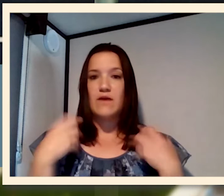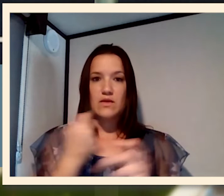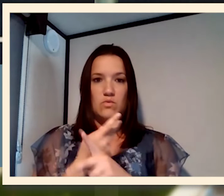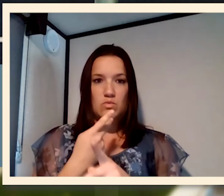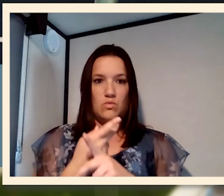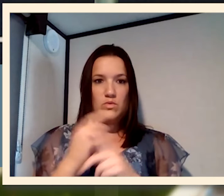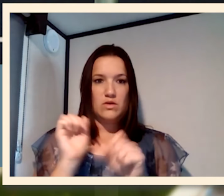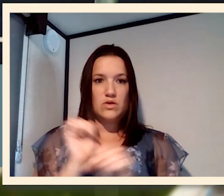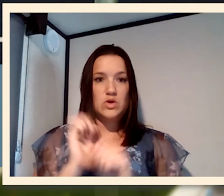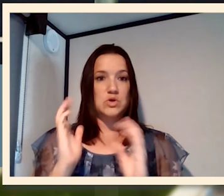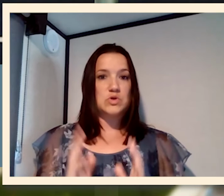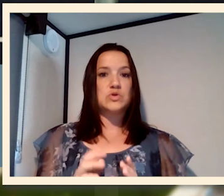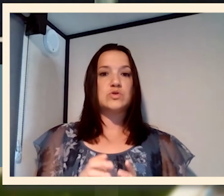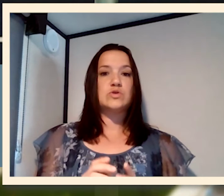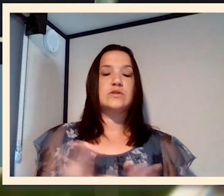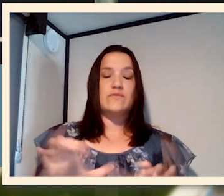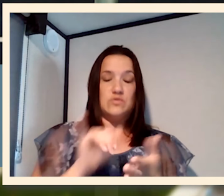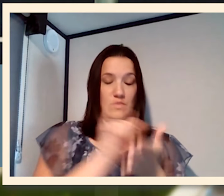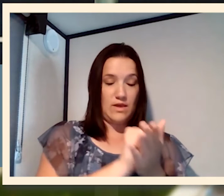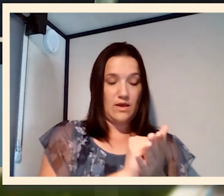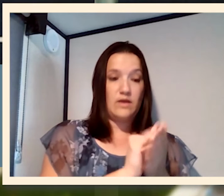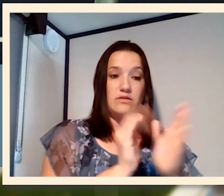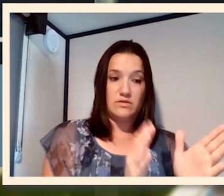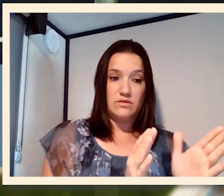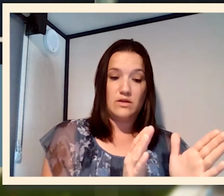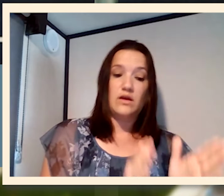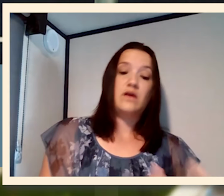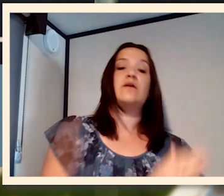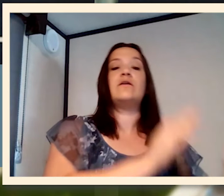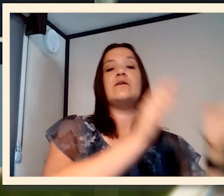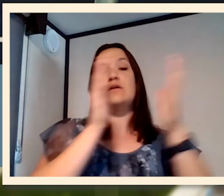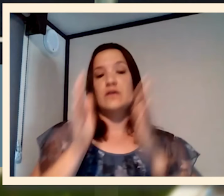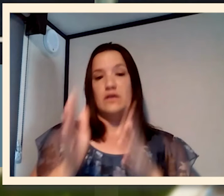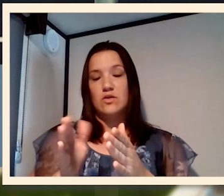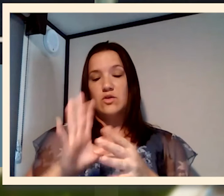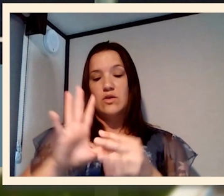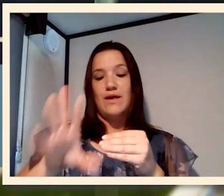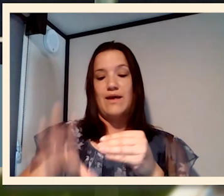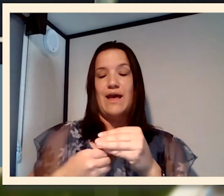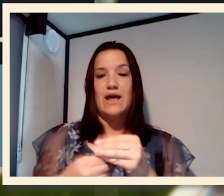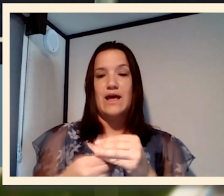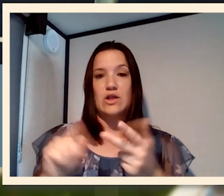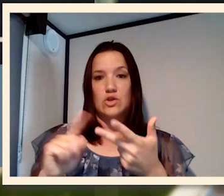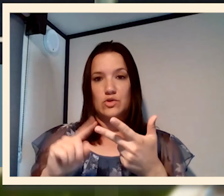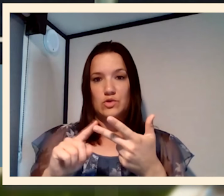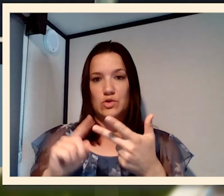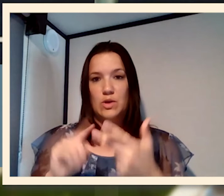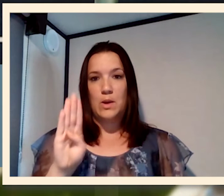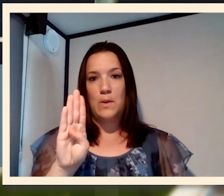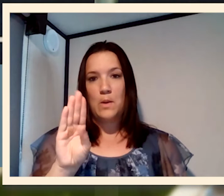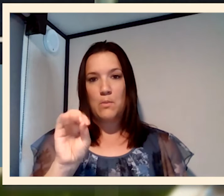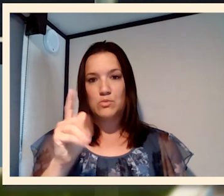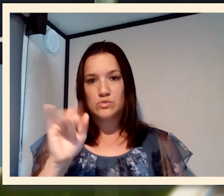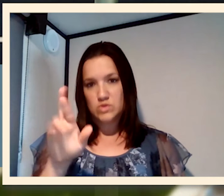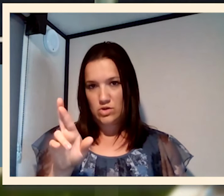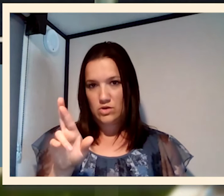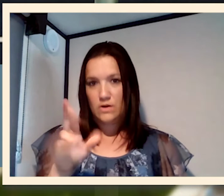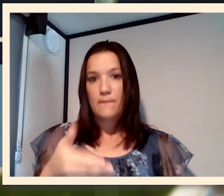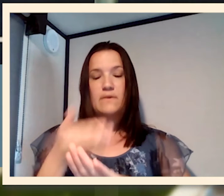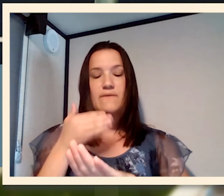primary series. But for healthcare workers in California, not only do you have to have that, but you have to have received at least one